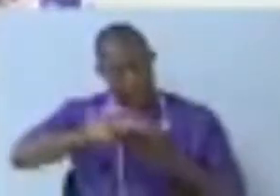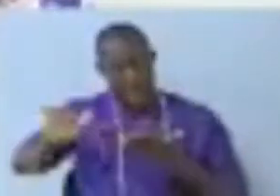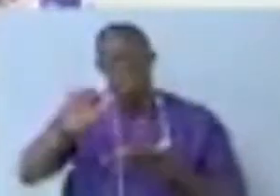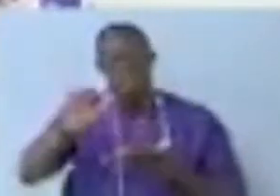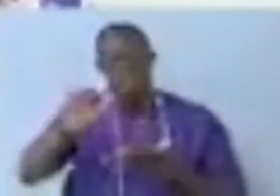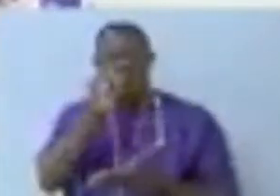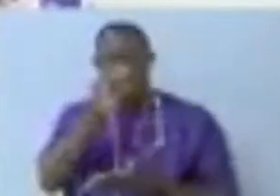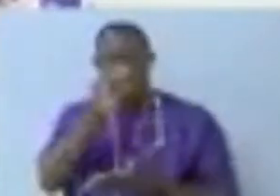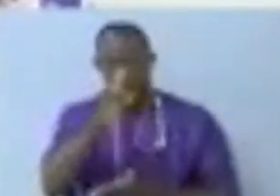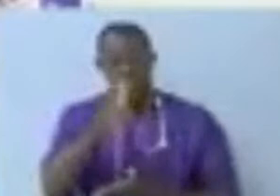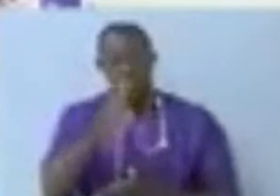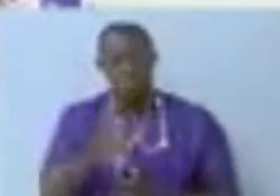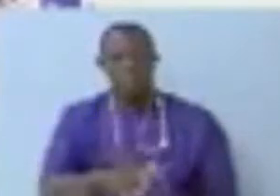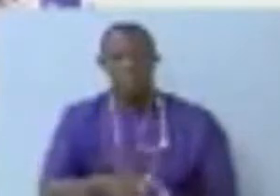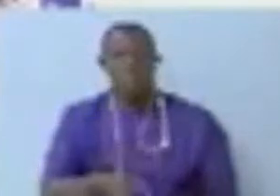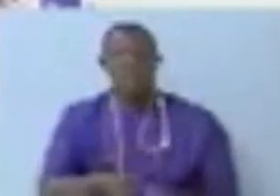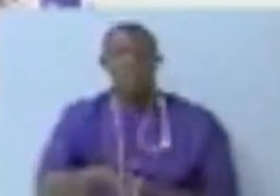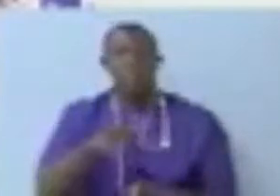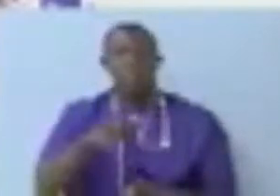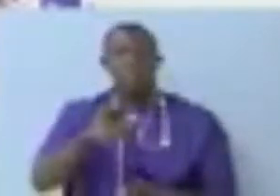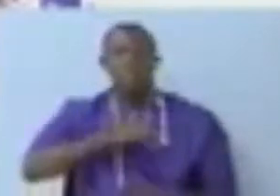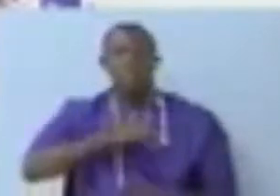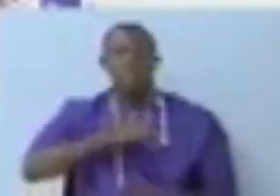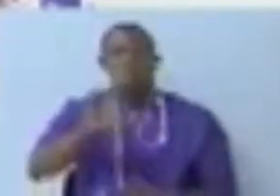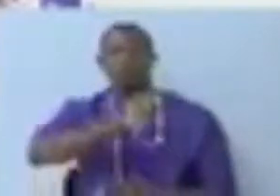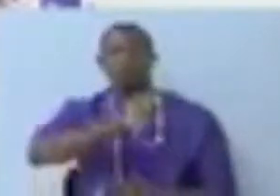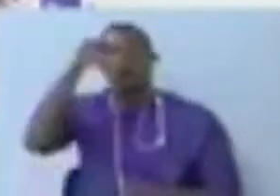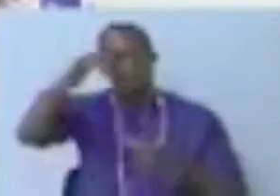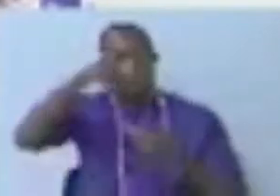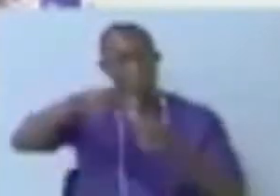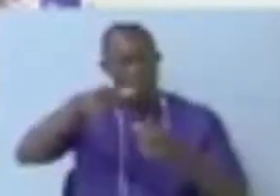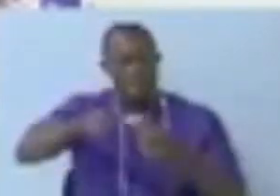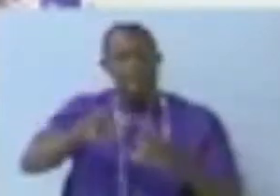he could not recall the name, and my name was suggested to him.